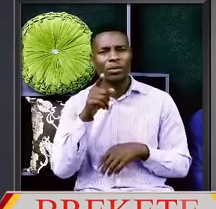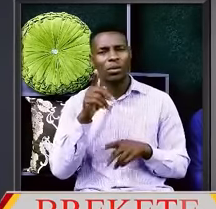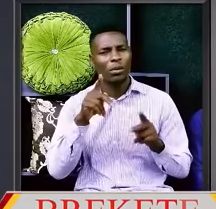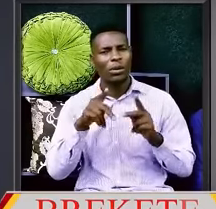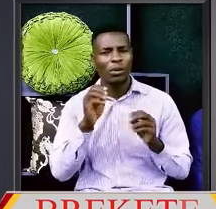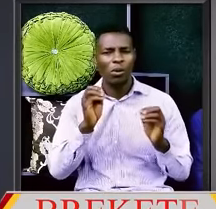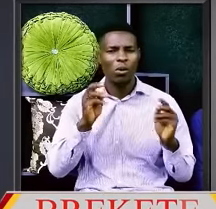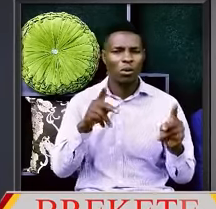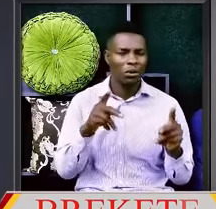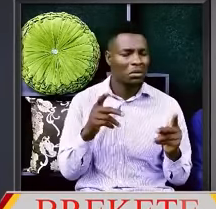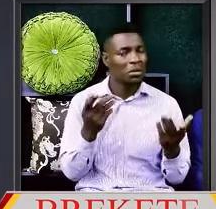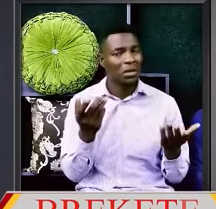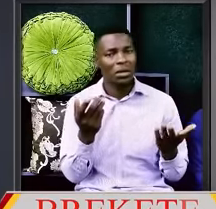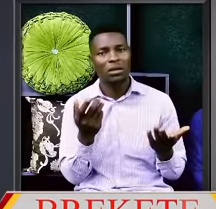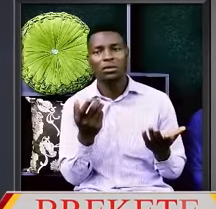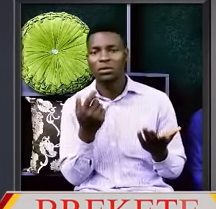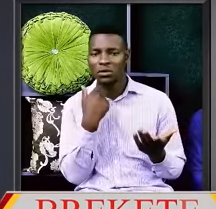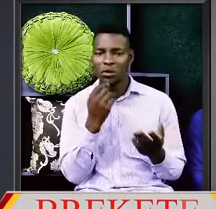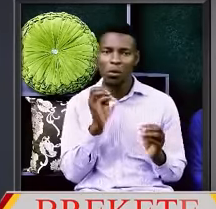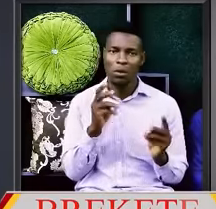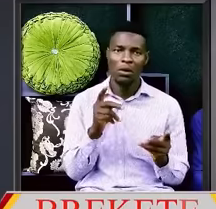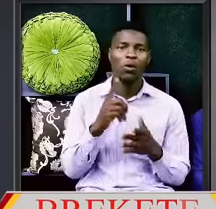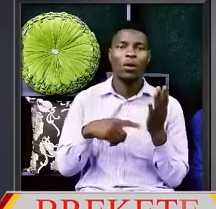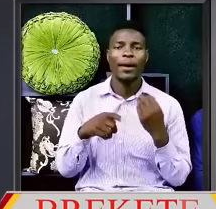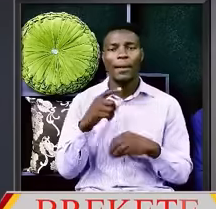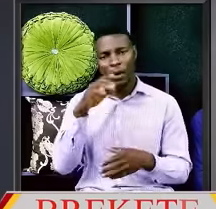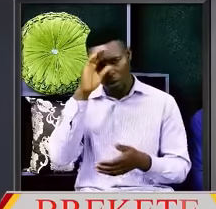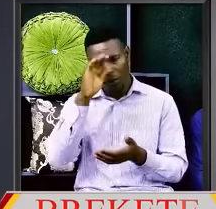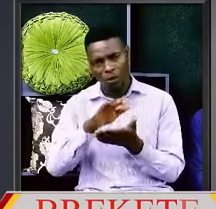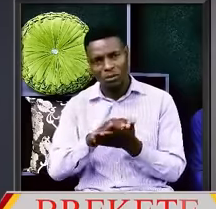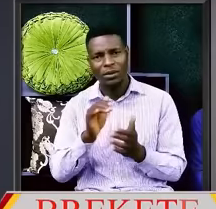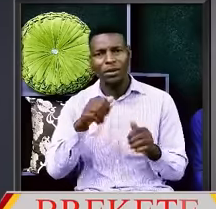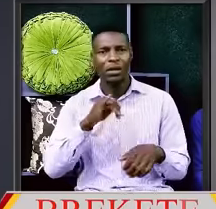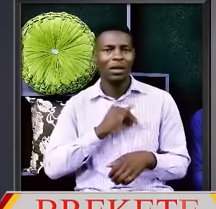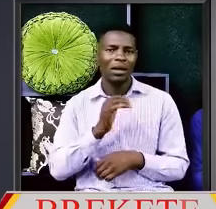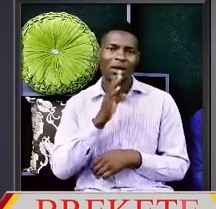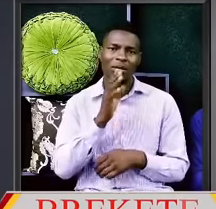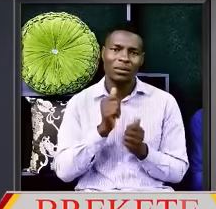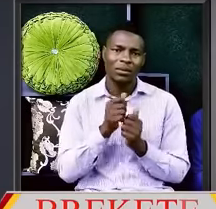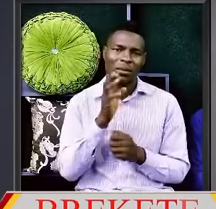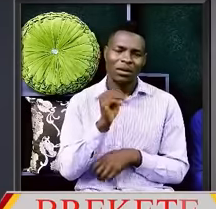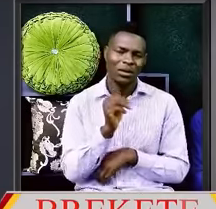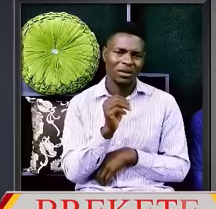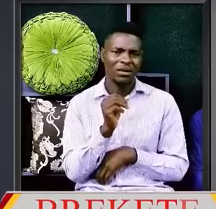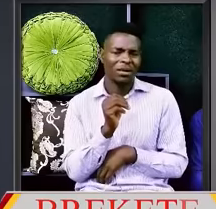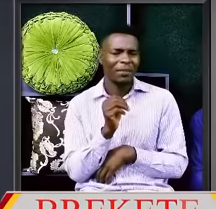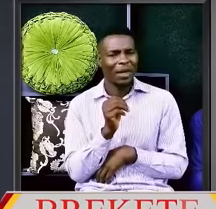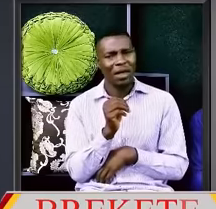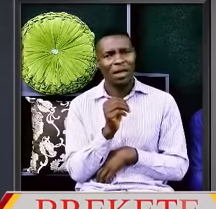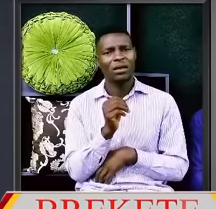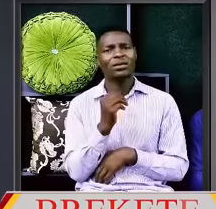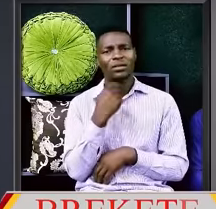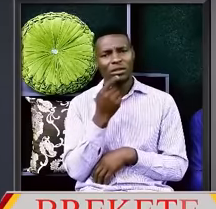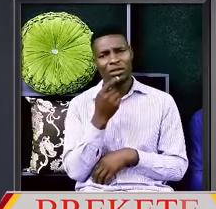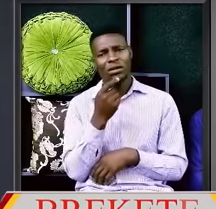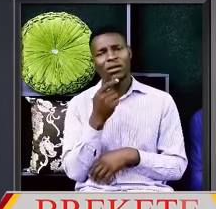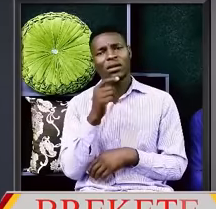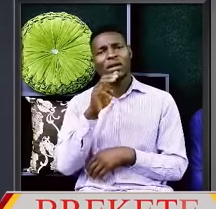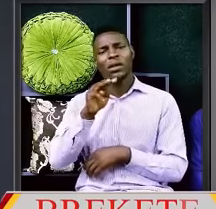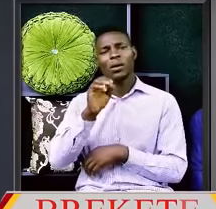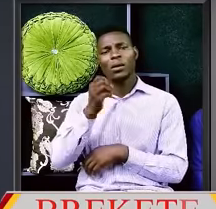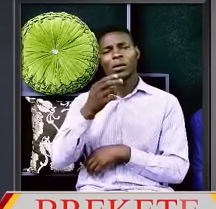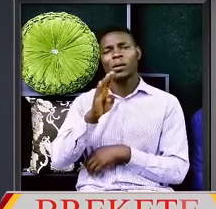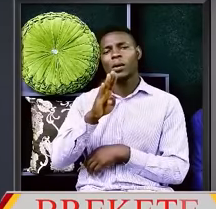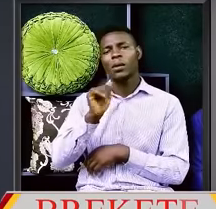about your husband? Can I speak to him? He said, the husband is sleeping. As a mom, she felt something. That